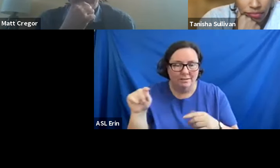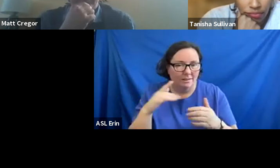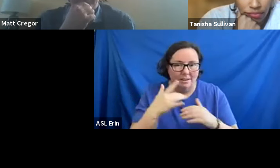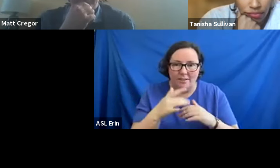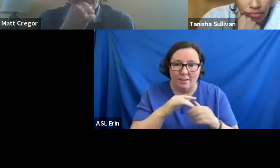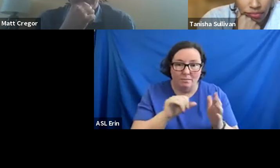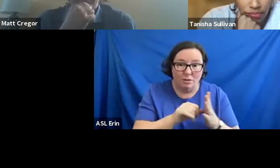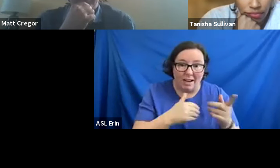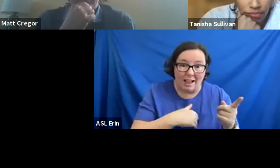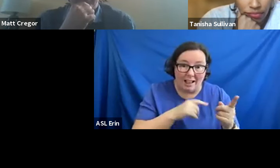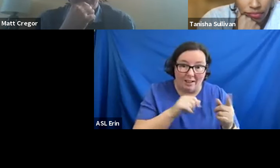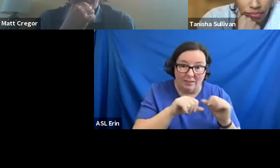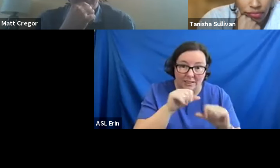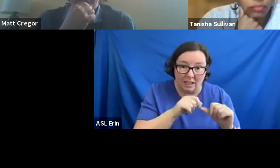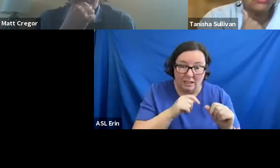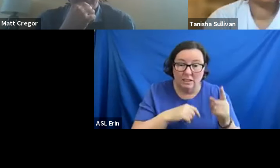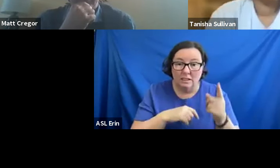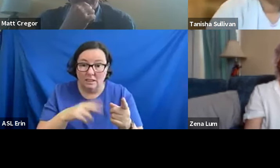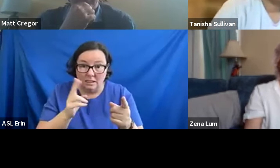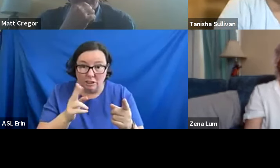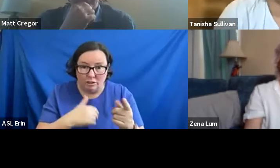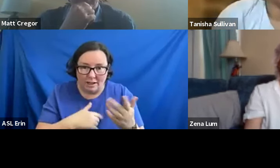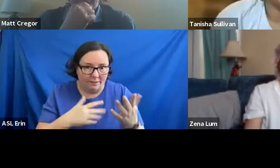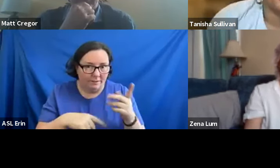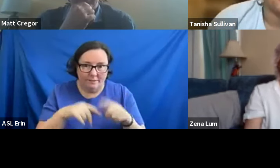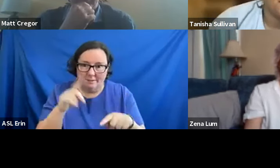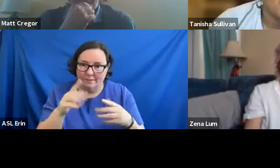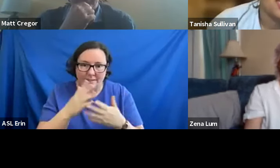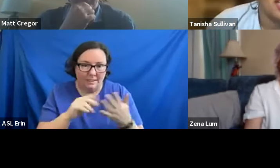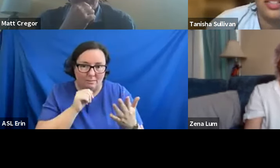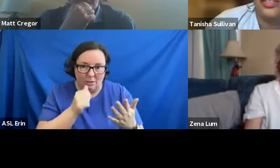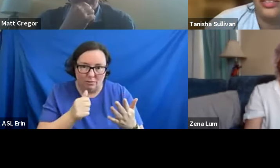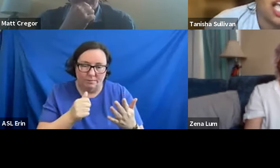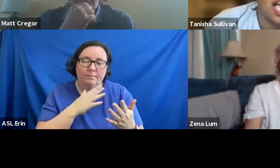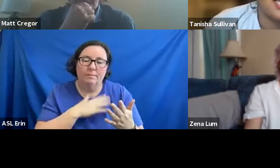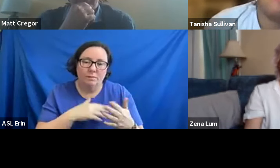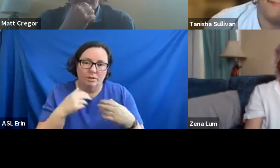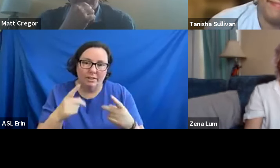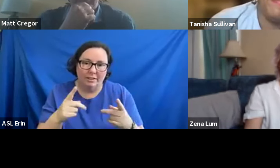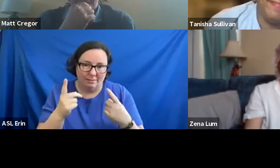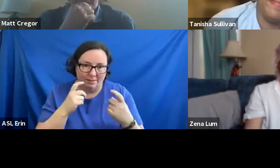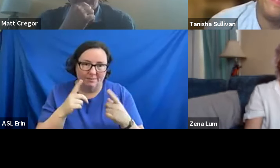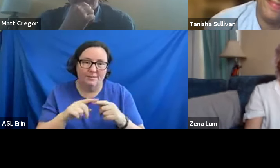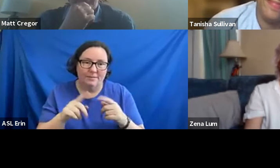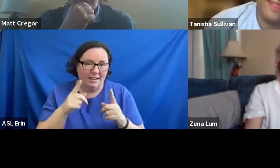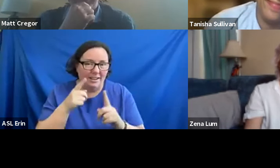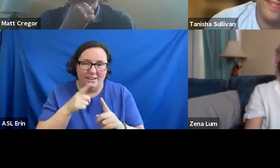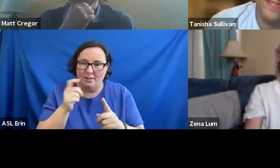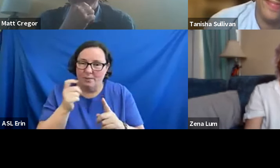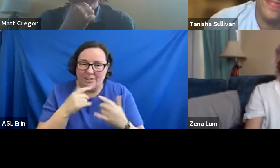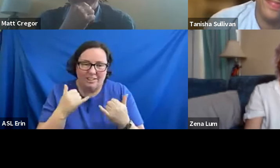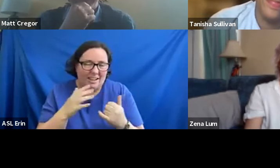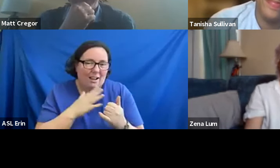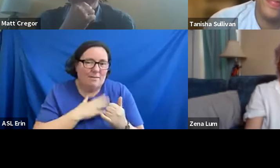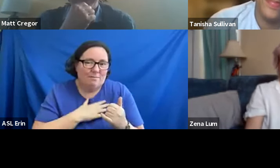grades for science or history. And I appreciate your letting me be so long-winded. I'm getting to the question. I'm reading